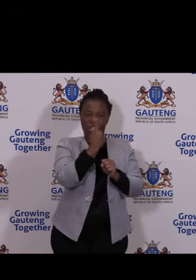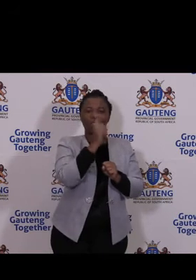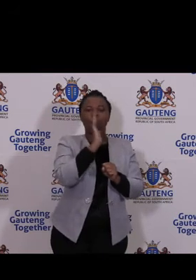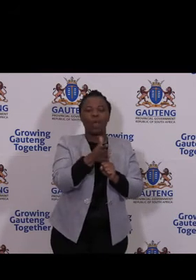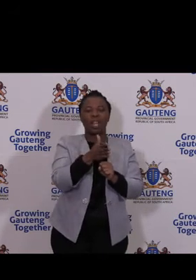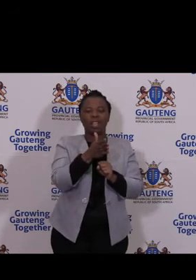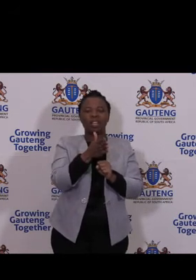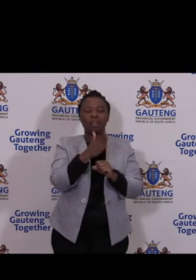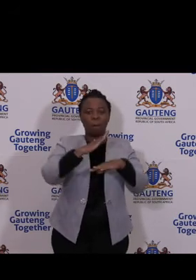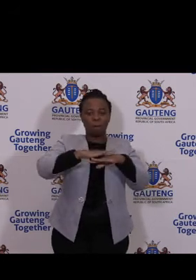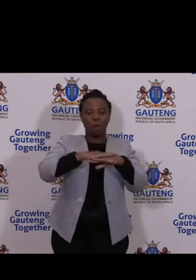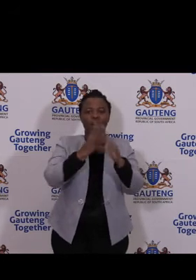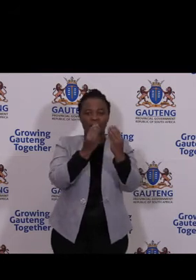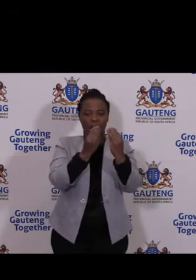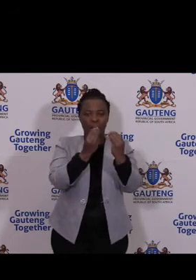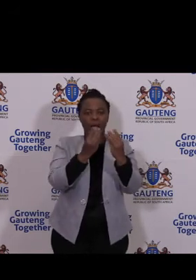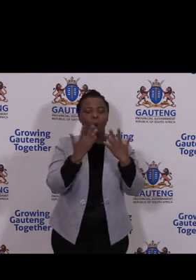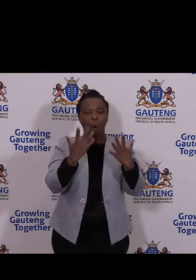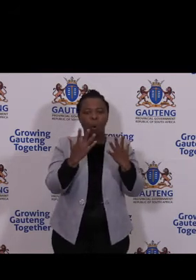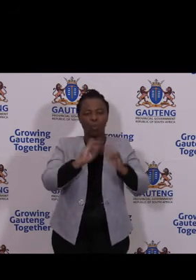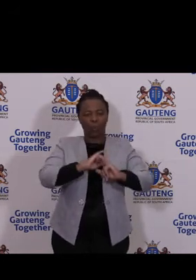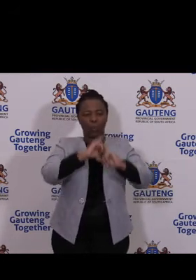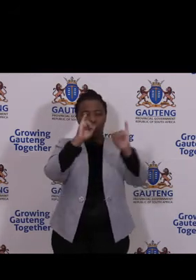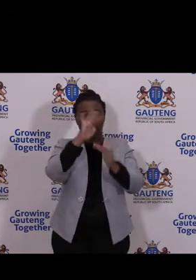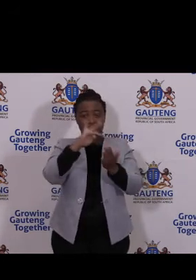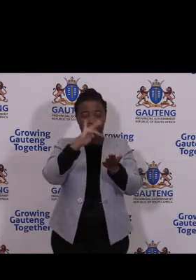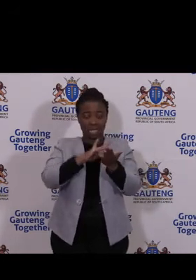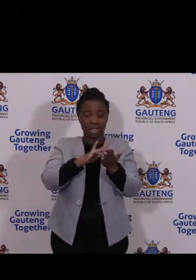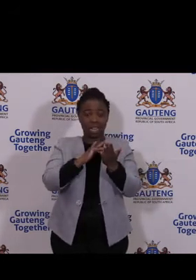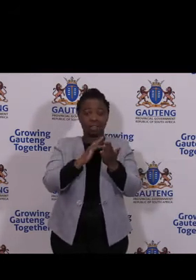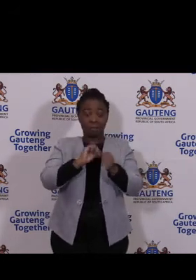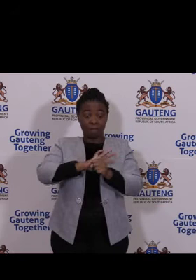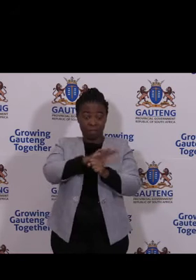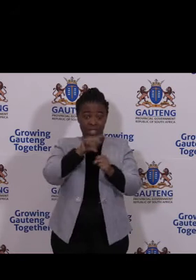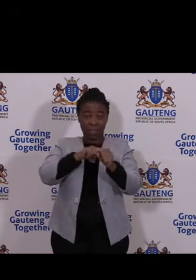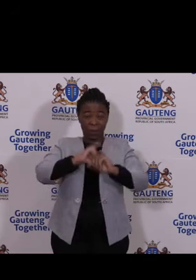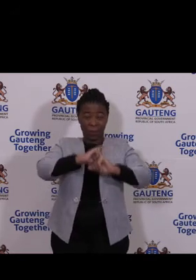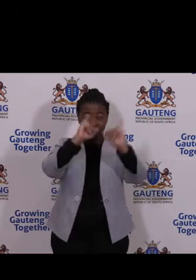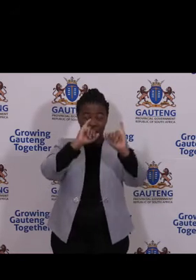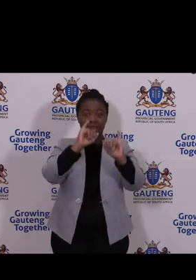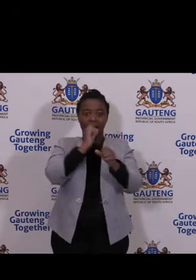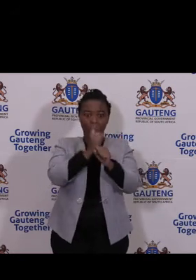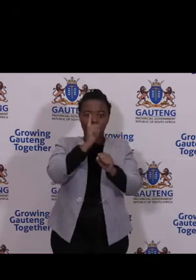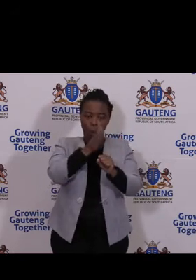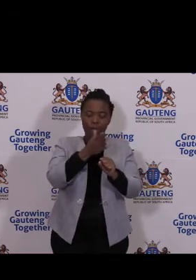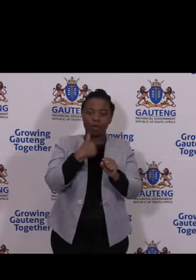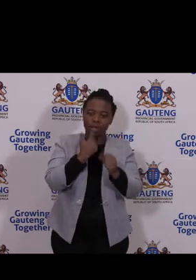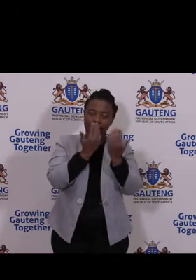and active cases, or become the first epicenter of the pandemic in South Africa. But I think